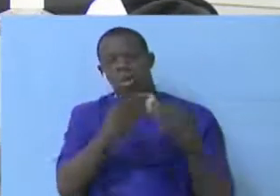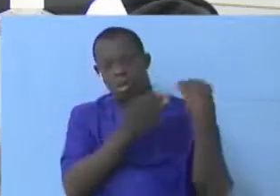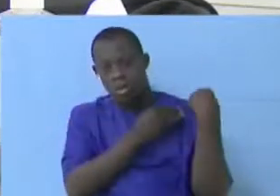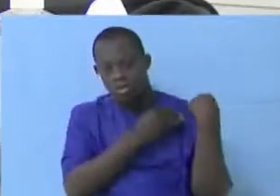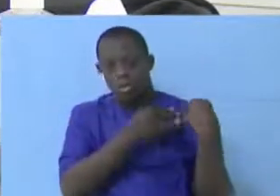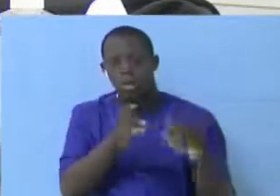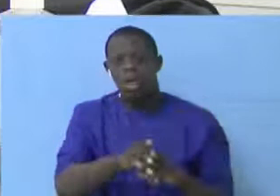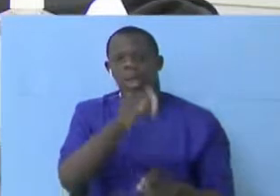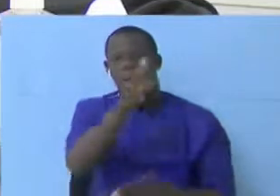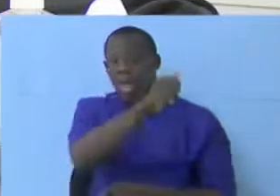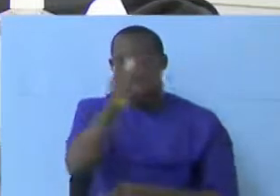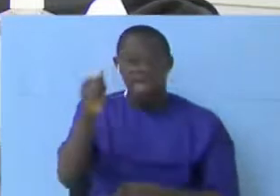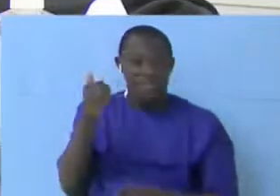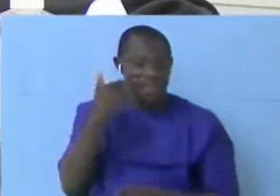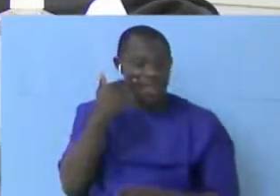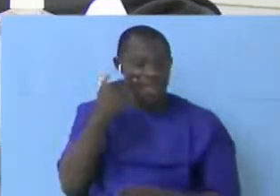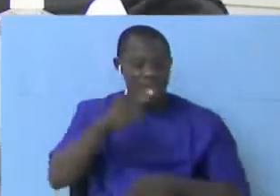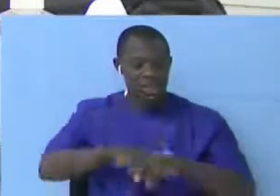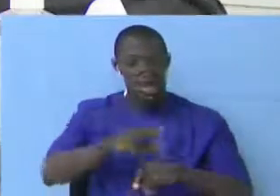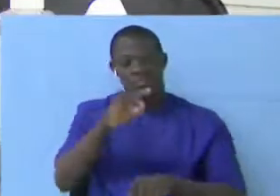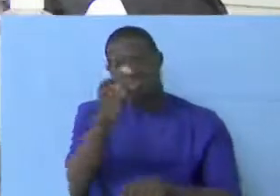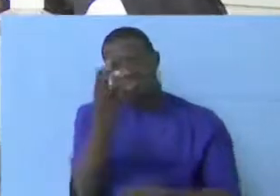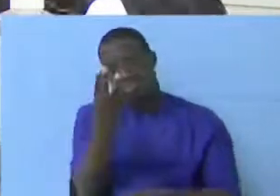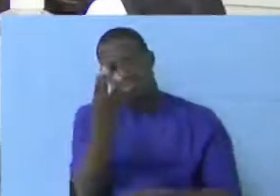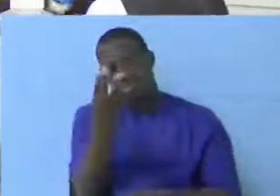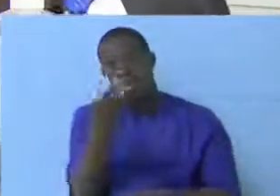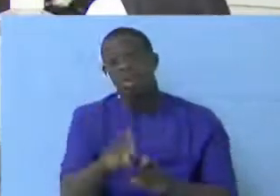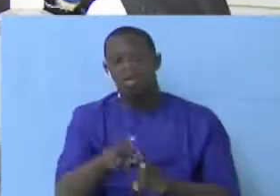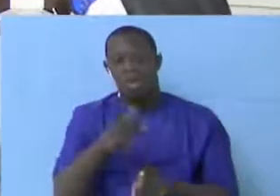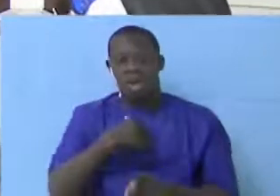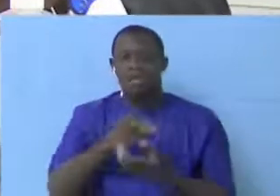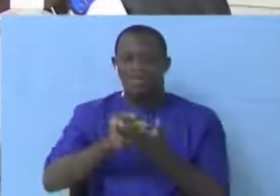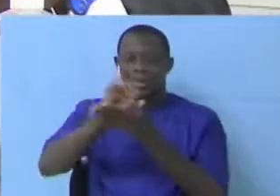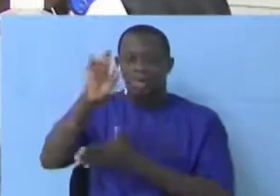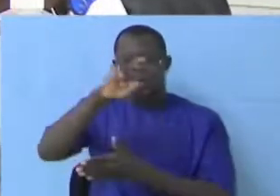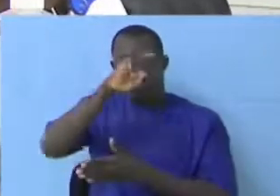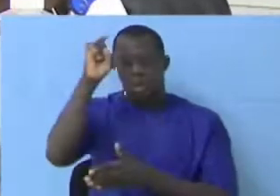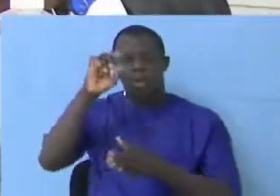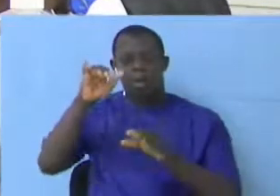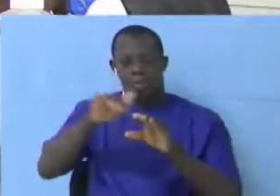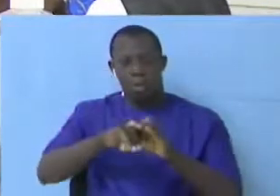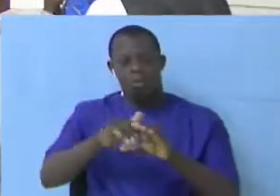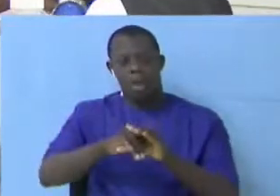Every day at 3 o'clock, I will assign a staff to